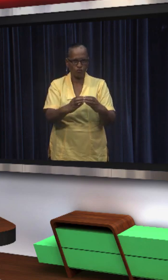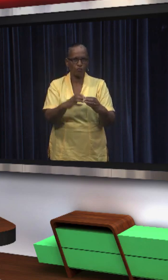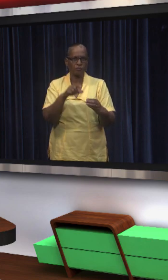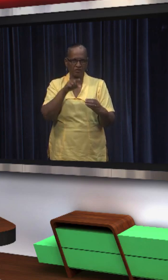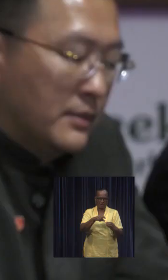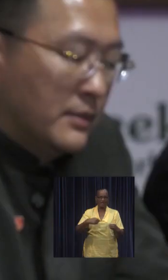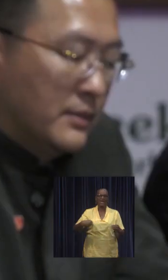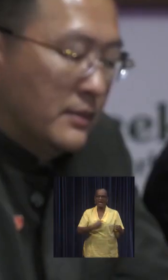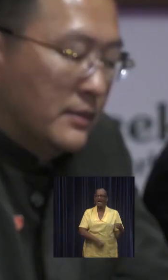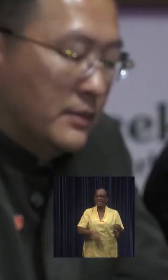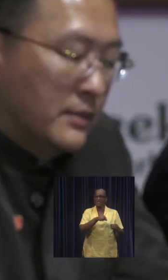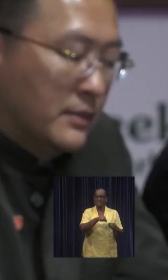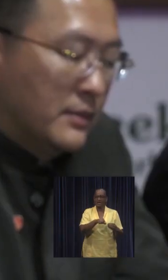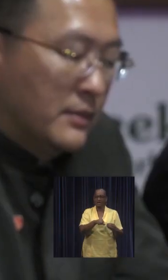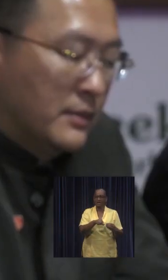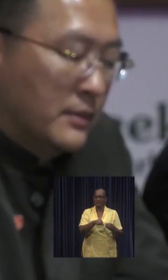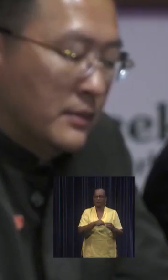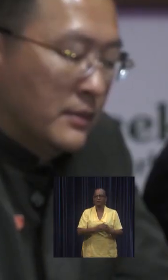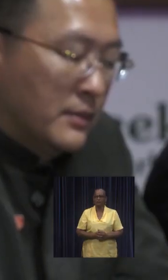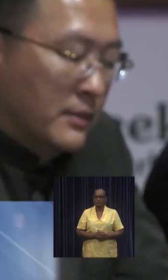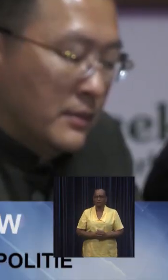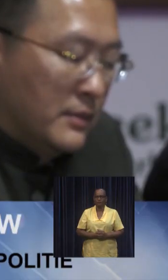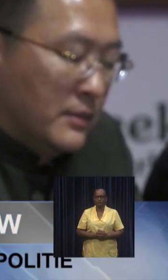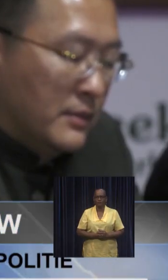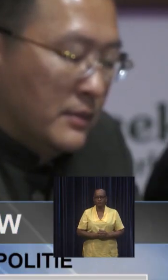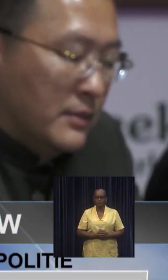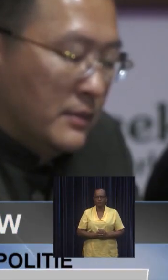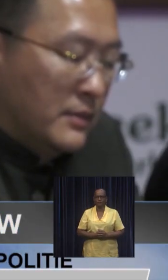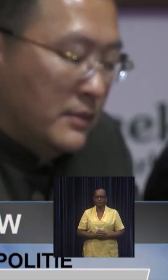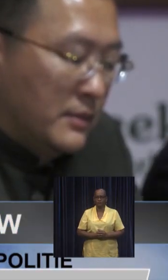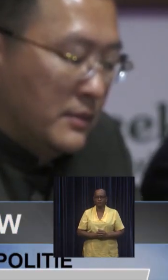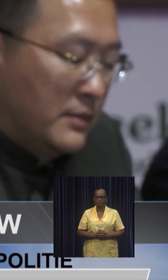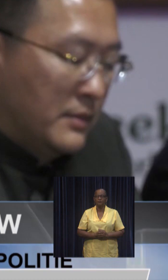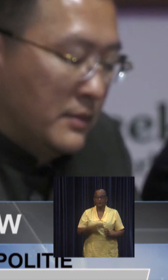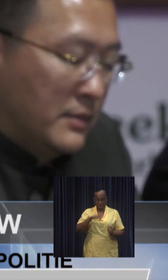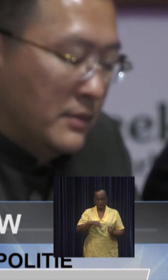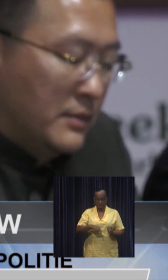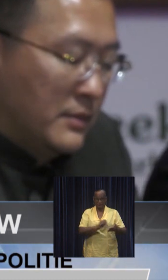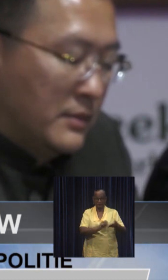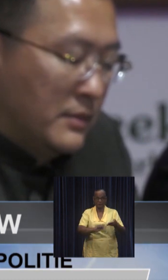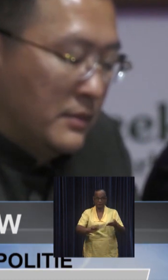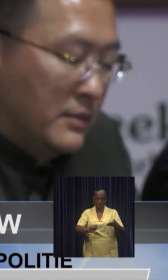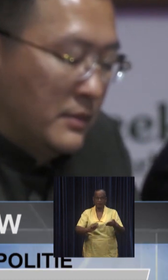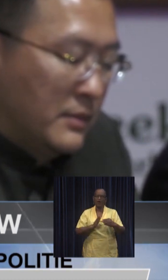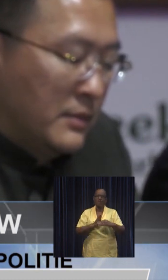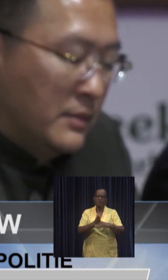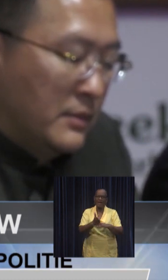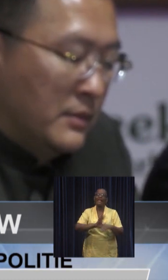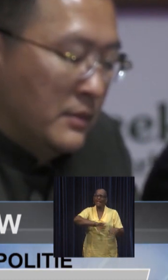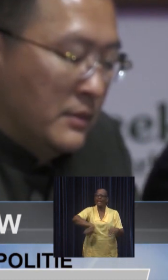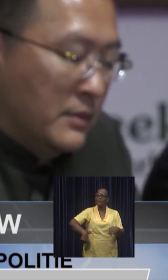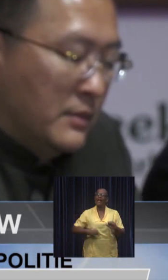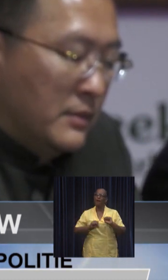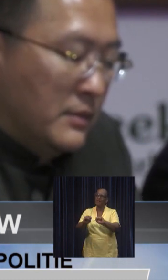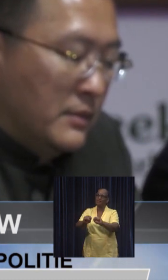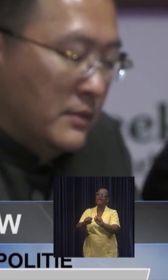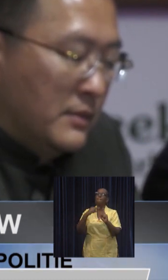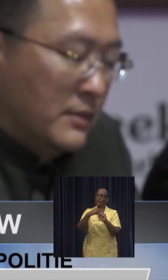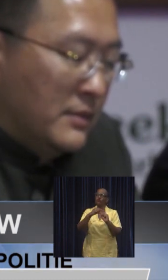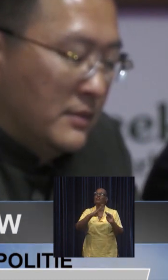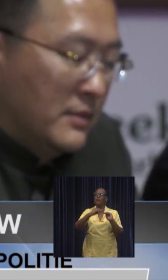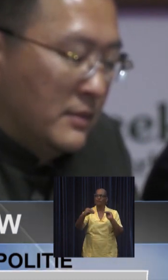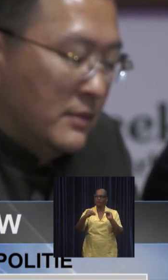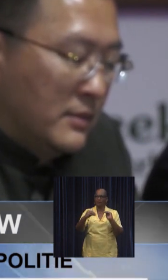China. The signing can positively influence the further fight against crime. Minister